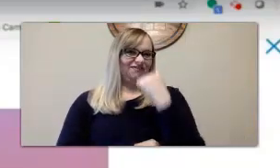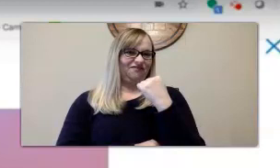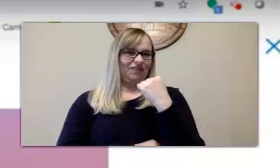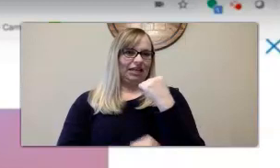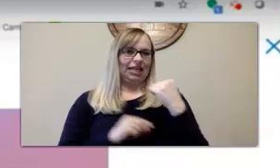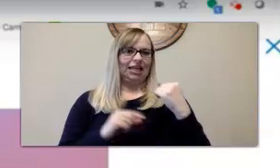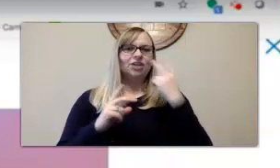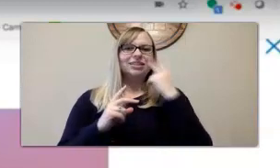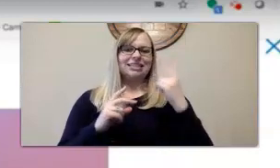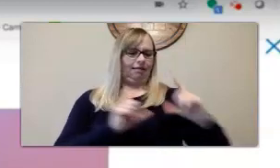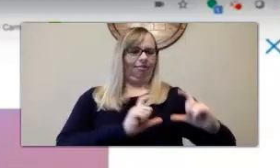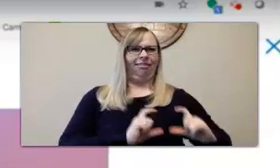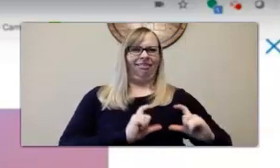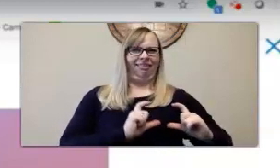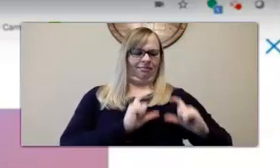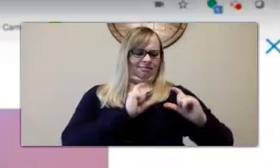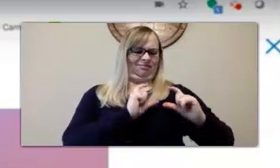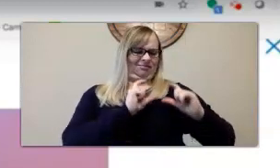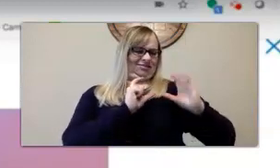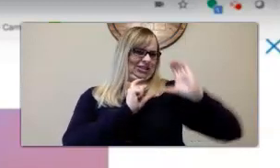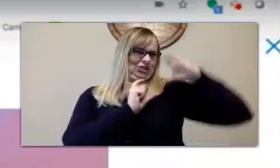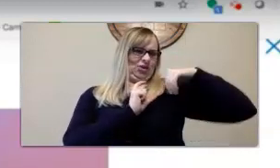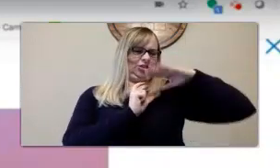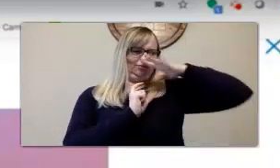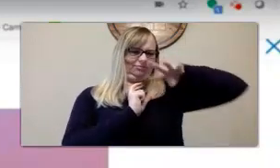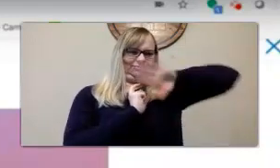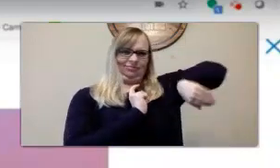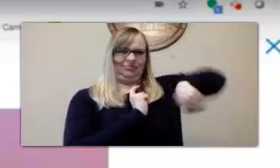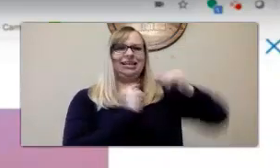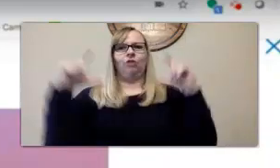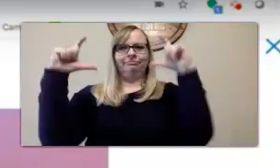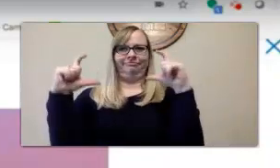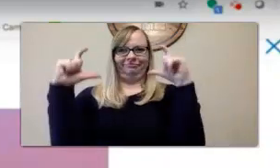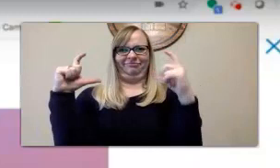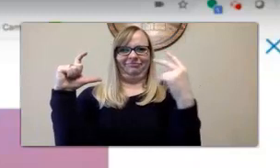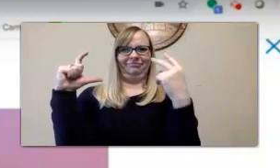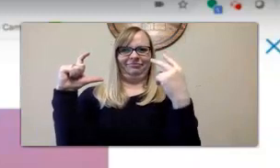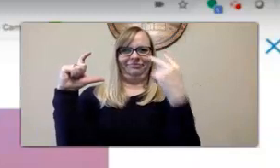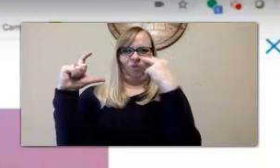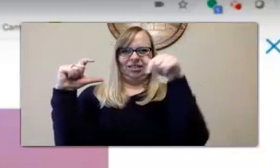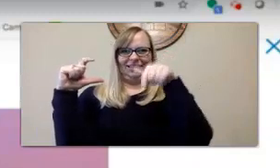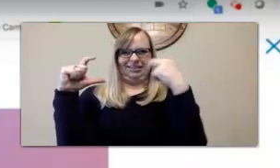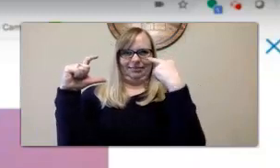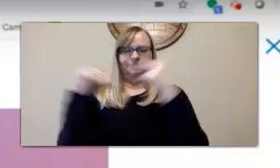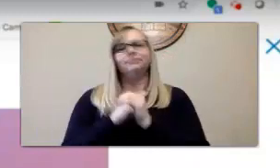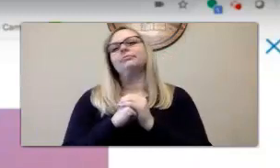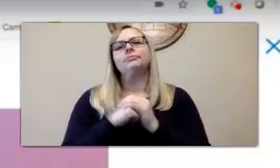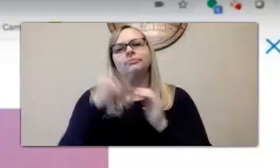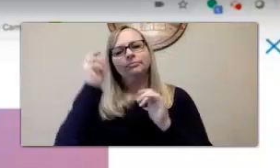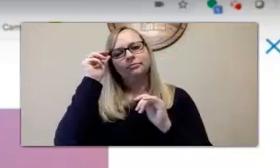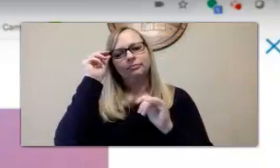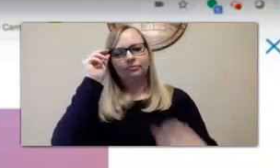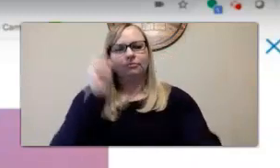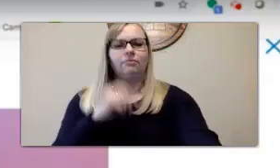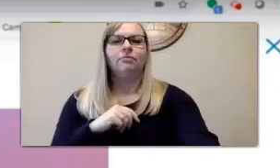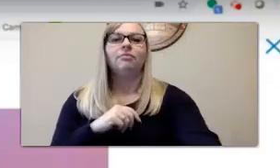my camera now is being used for this. So ignore my picture in the corner. I just wanted you to see me today for a little bit.